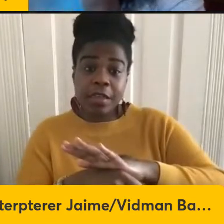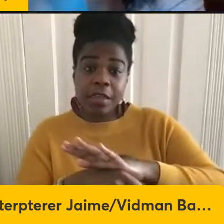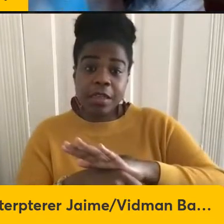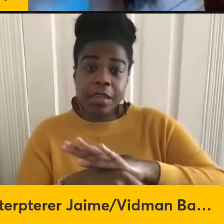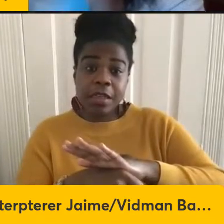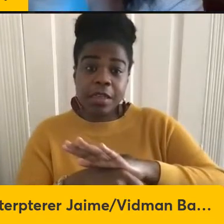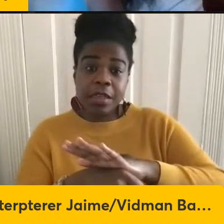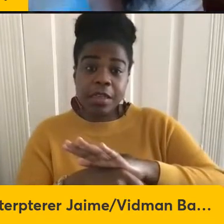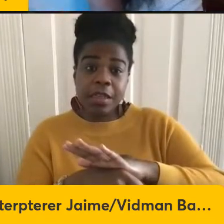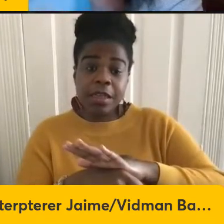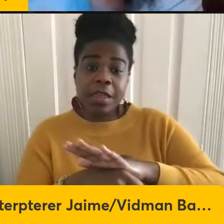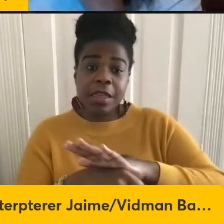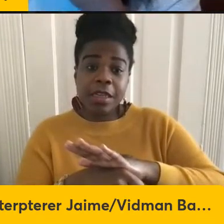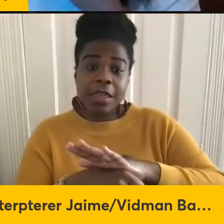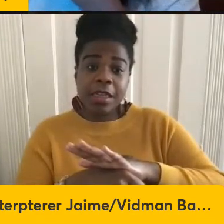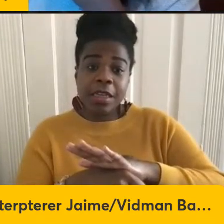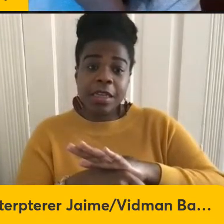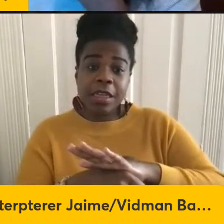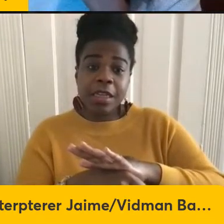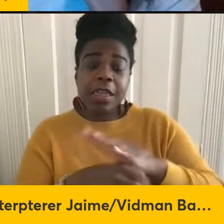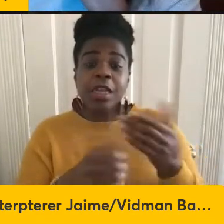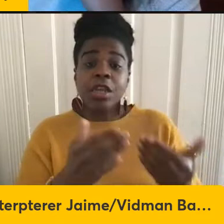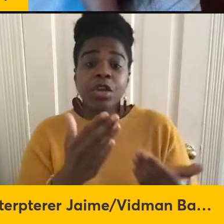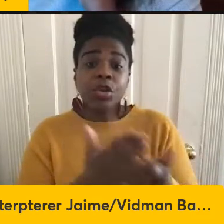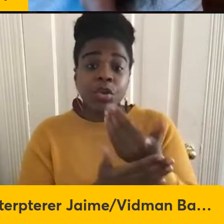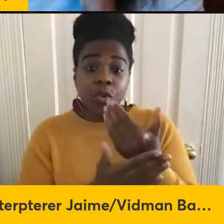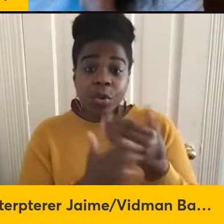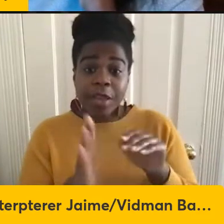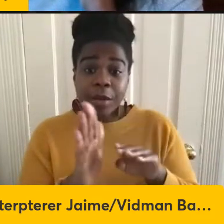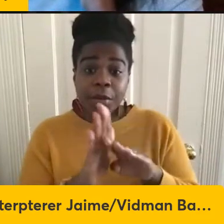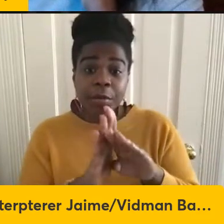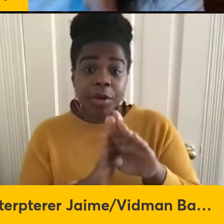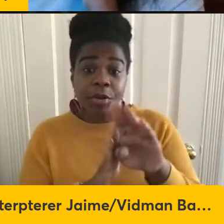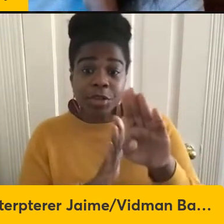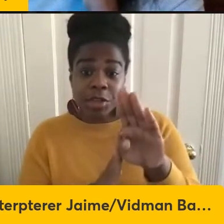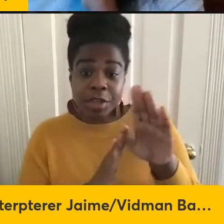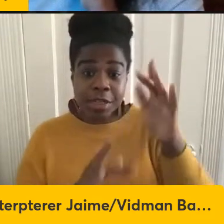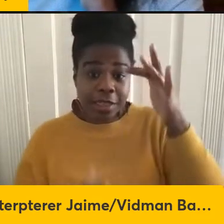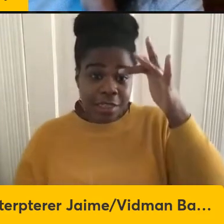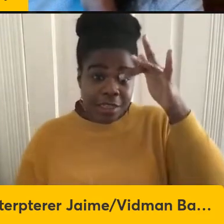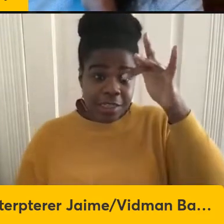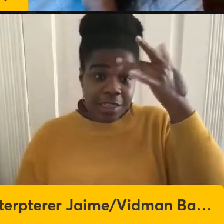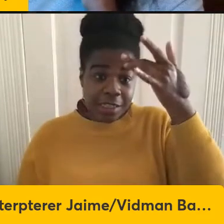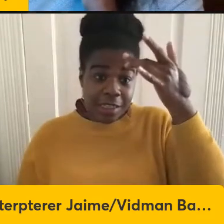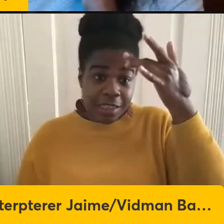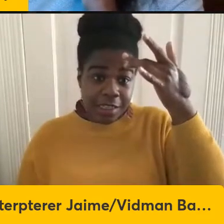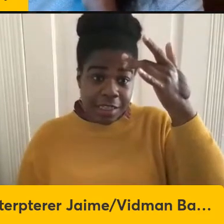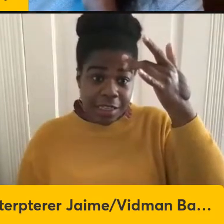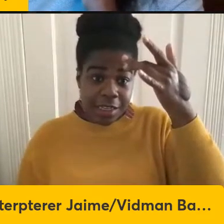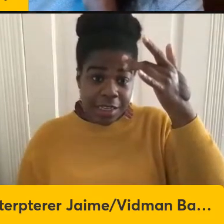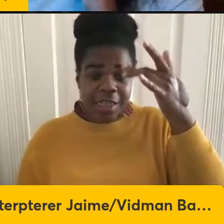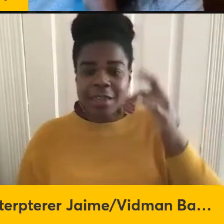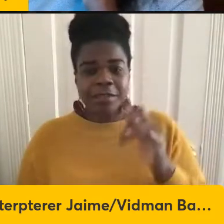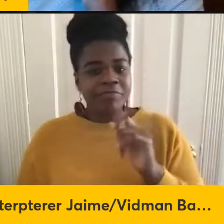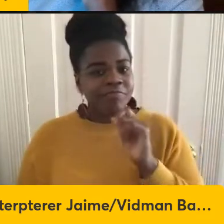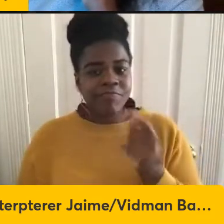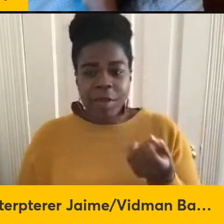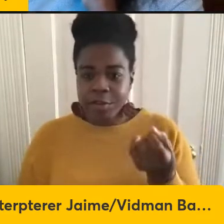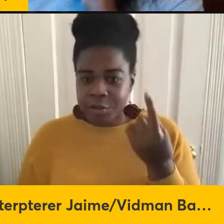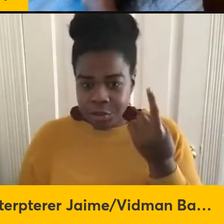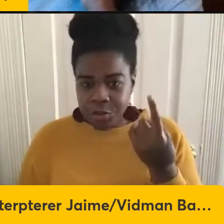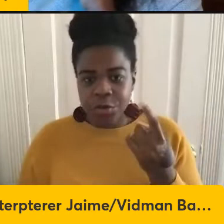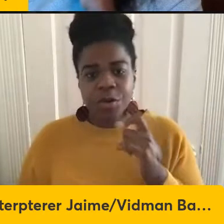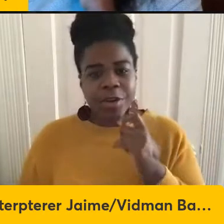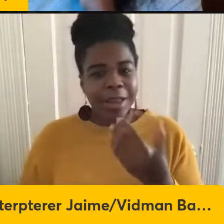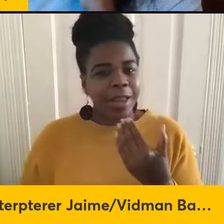a new an emerging disease that is misunderstood or not well